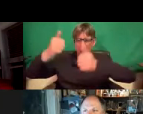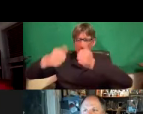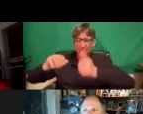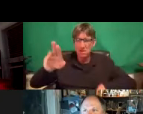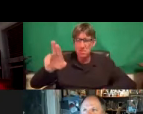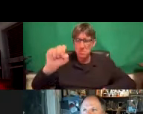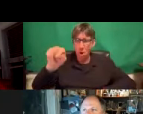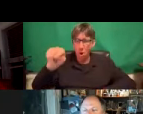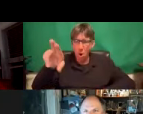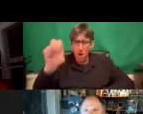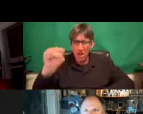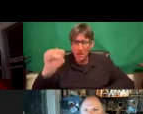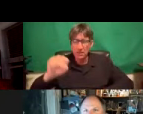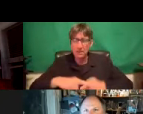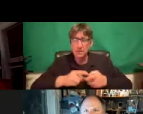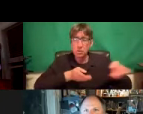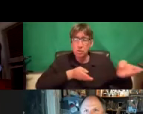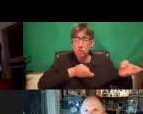levels.